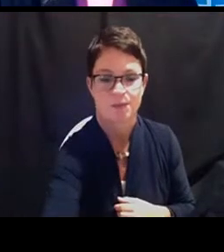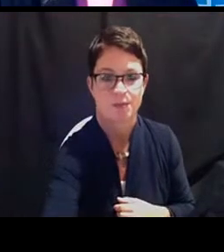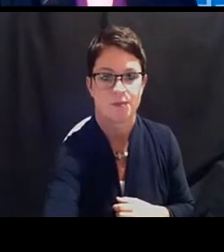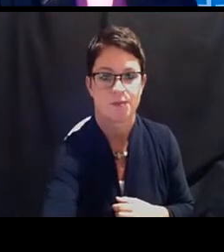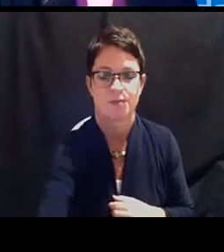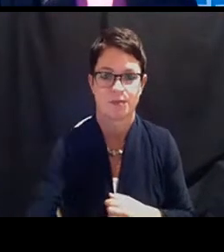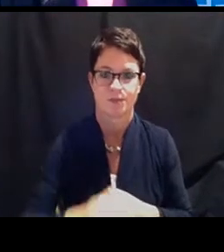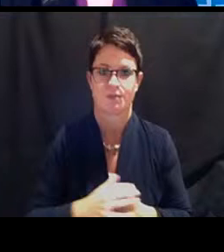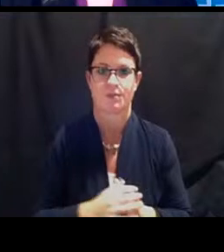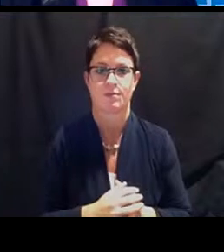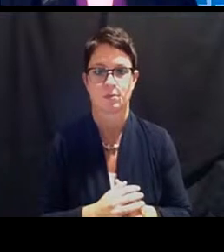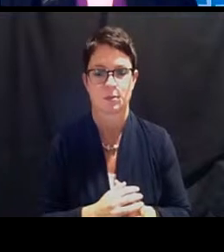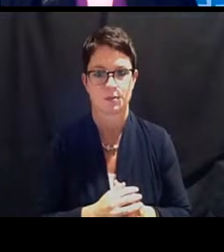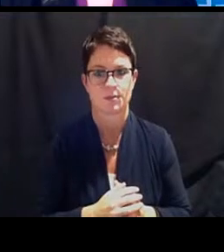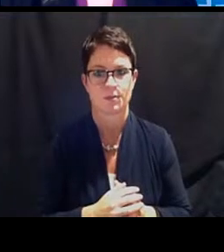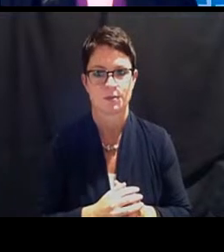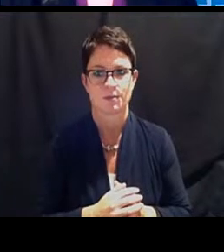speaker.